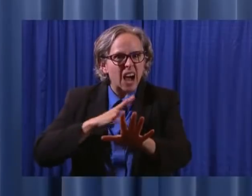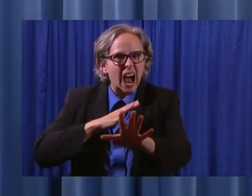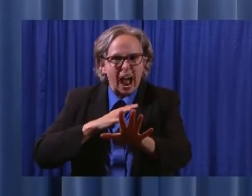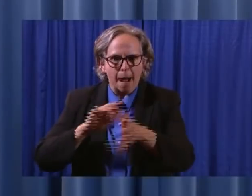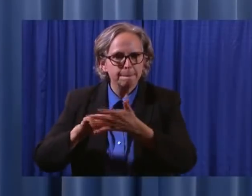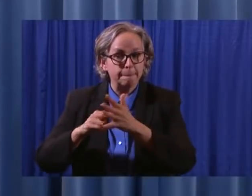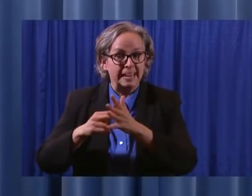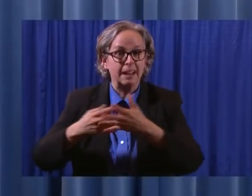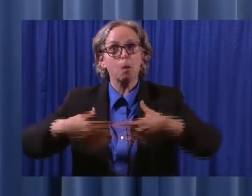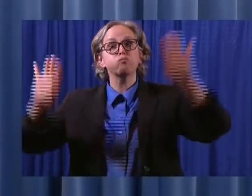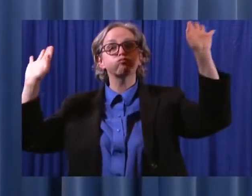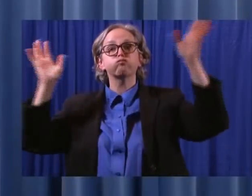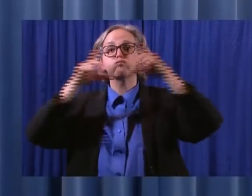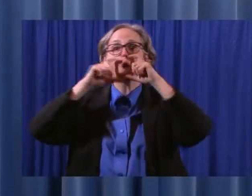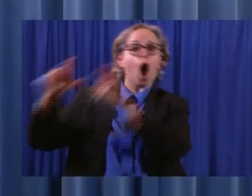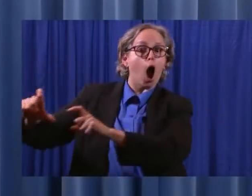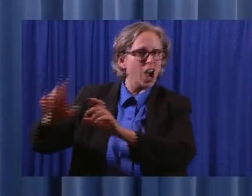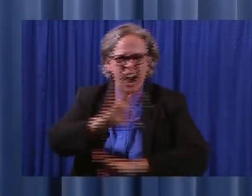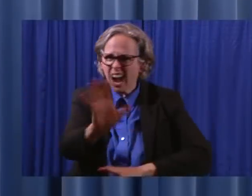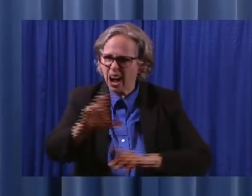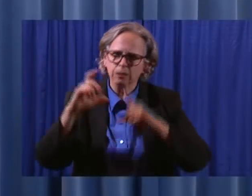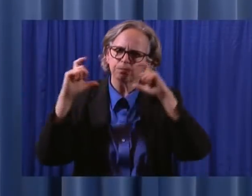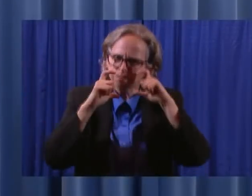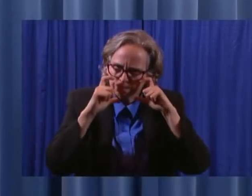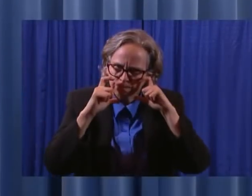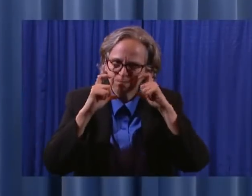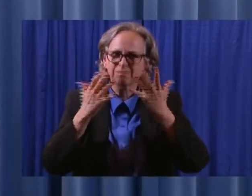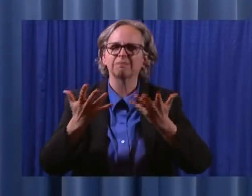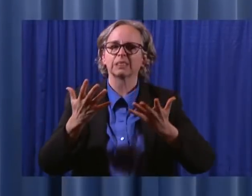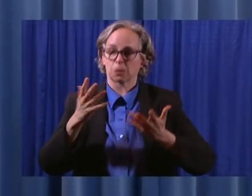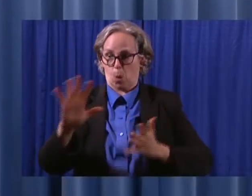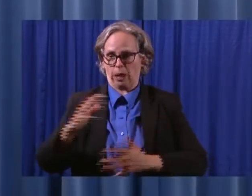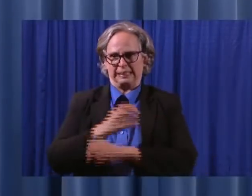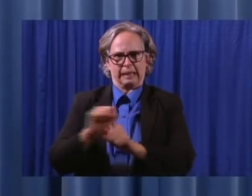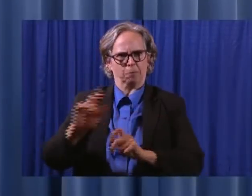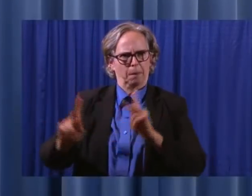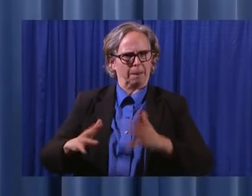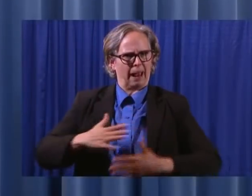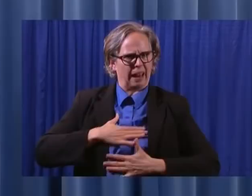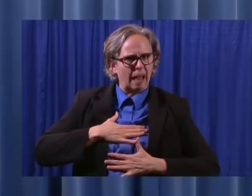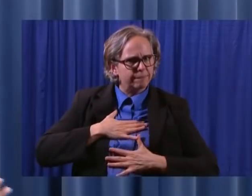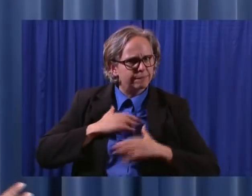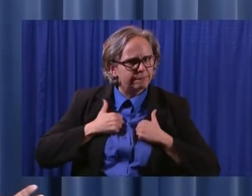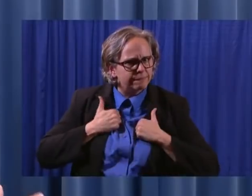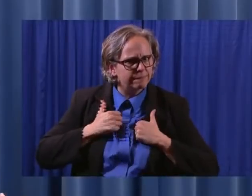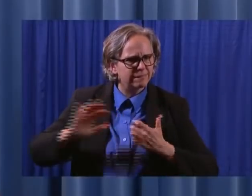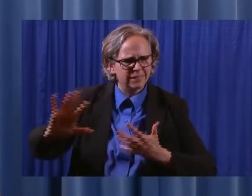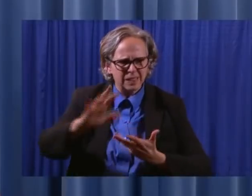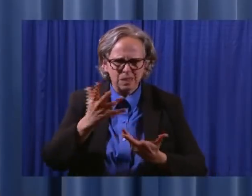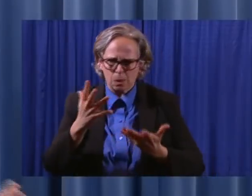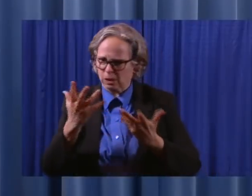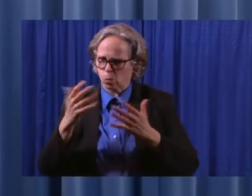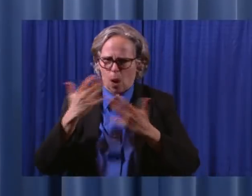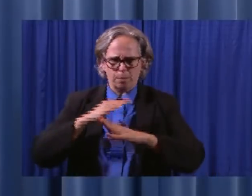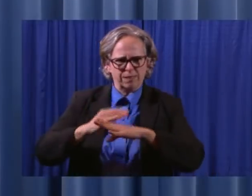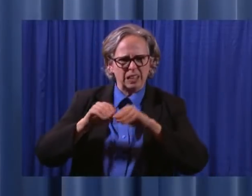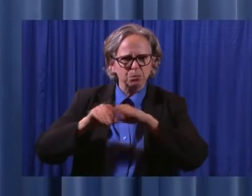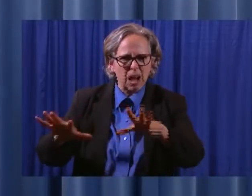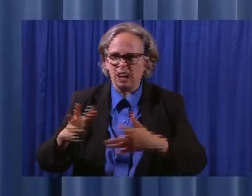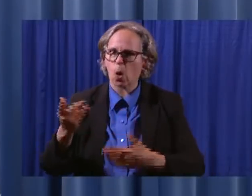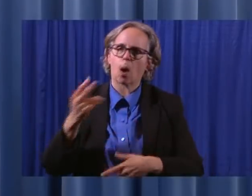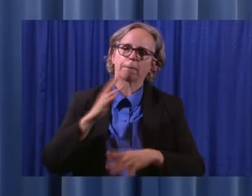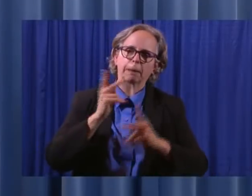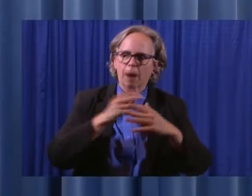life. You may save someone from being in the hospital. So the message statewide is going to be the same of